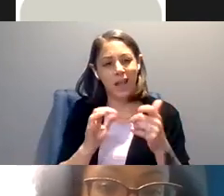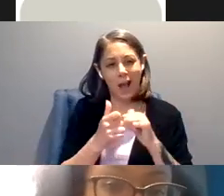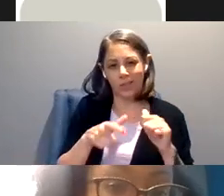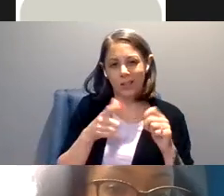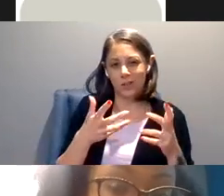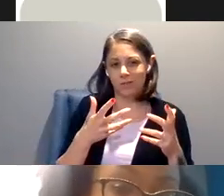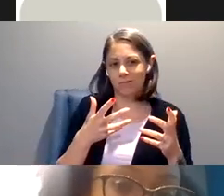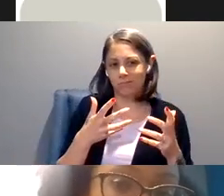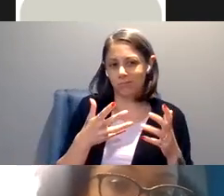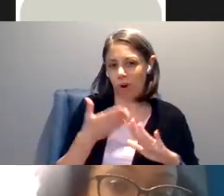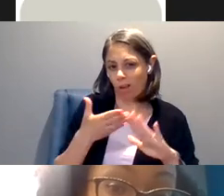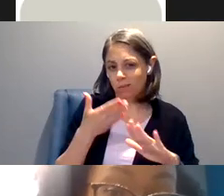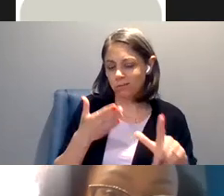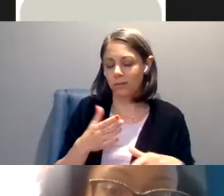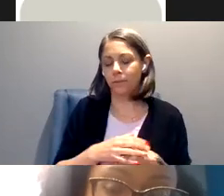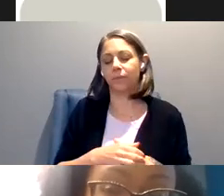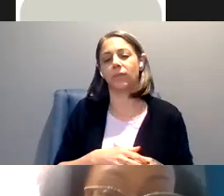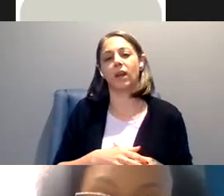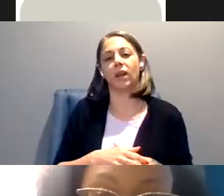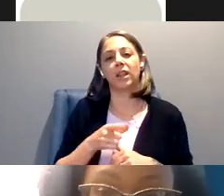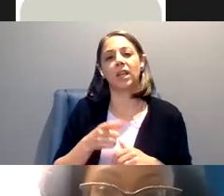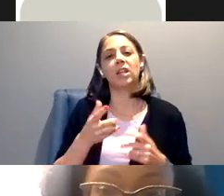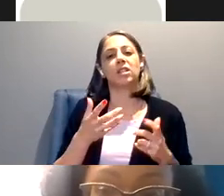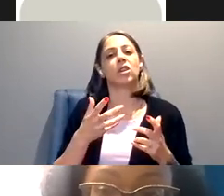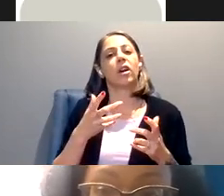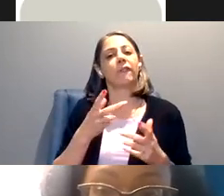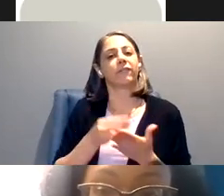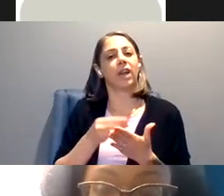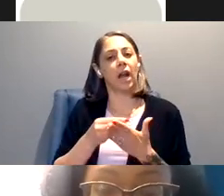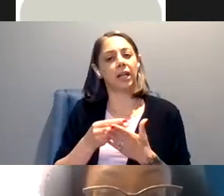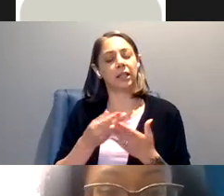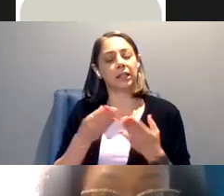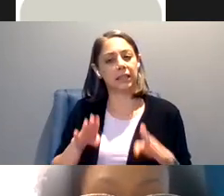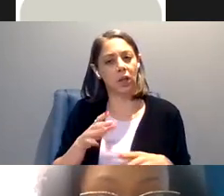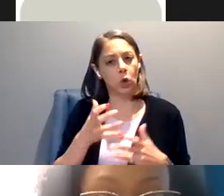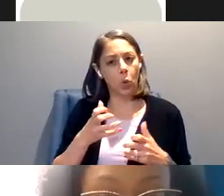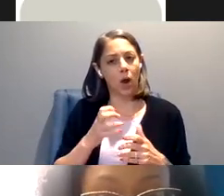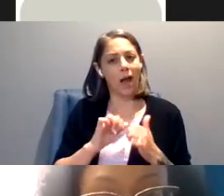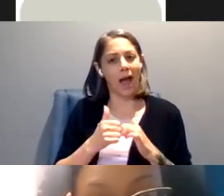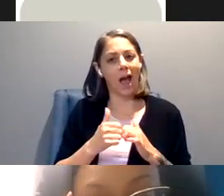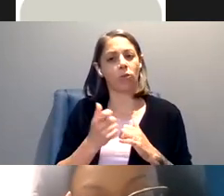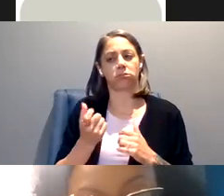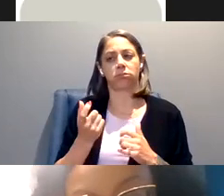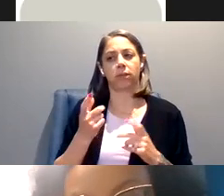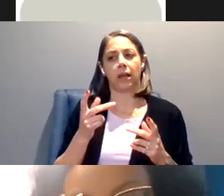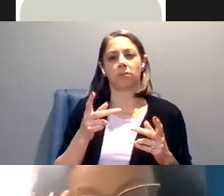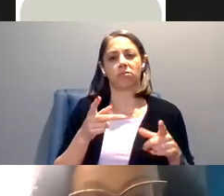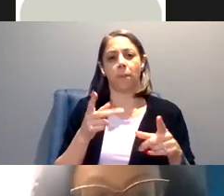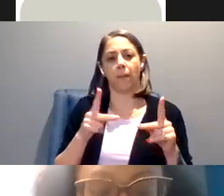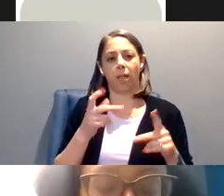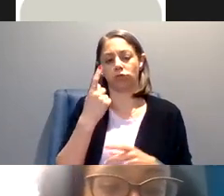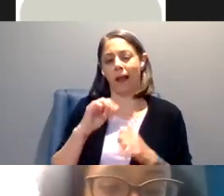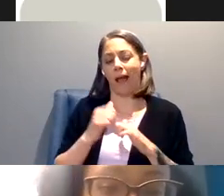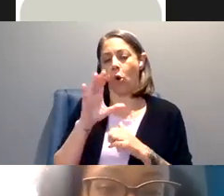people that can finance deals that honor and appreciate the way that the cooperative model is different. So our